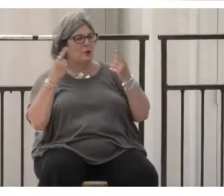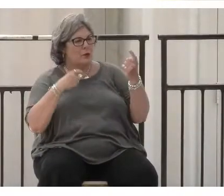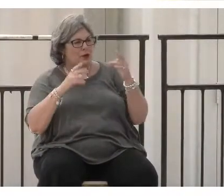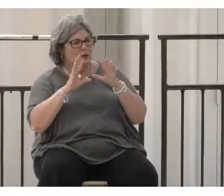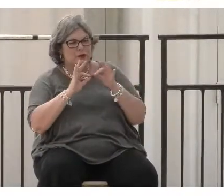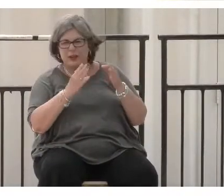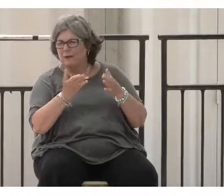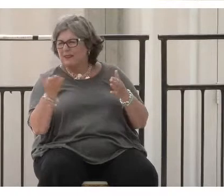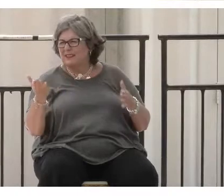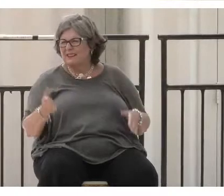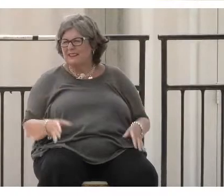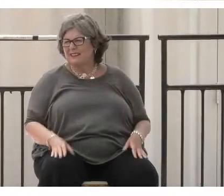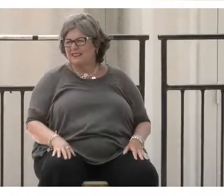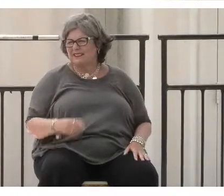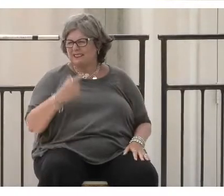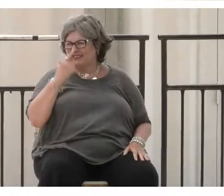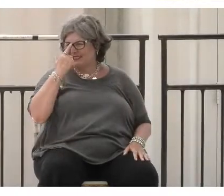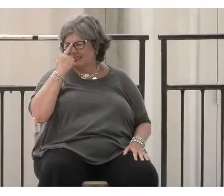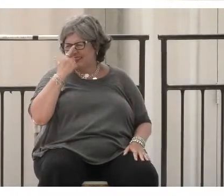comments? Yes, Casper?